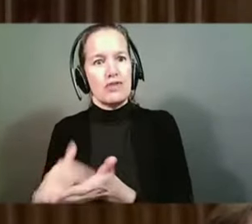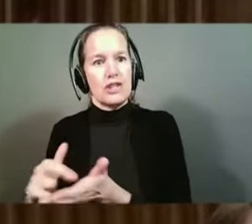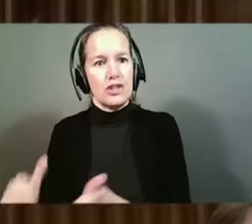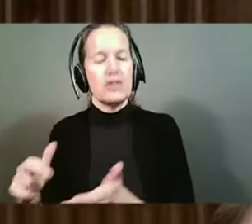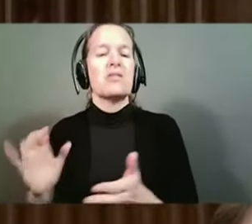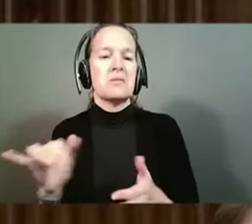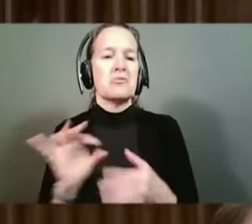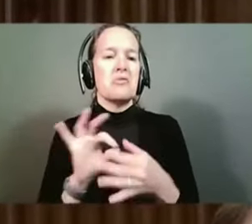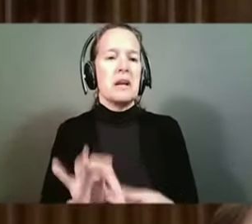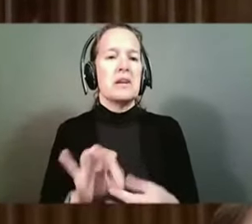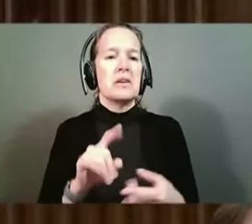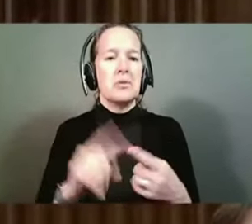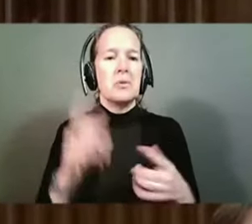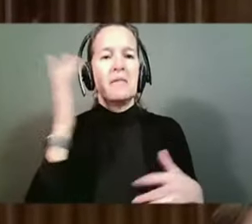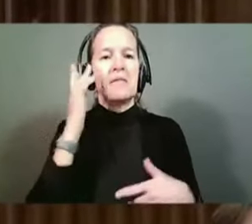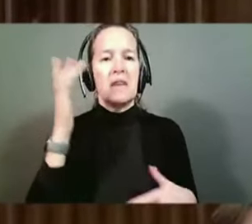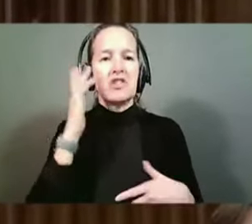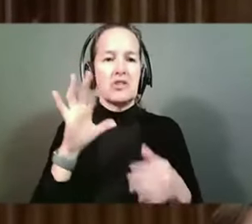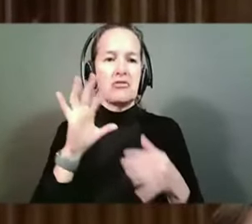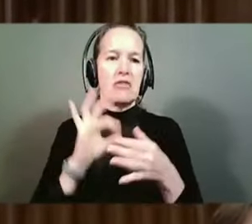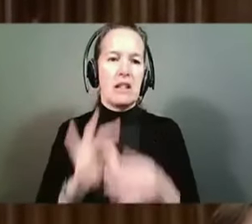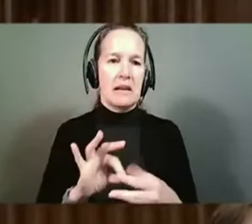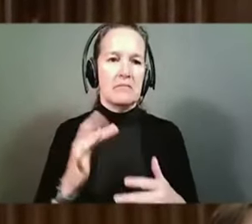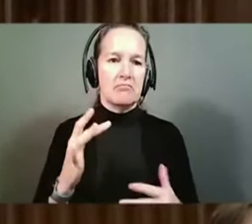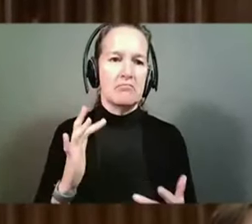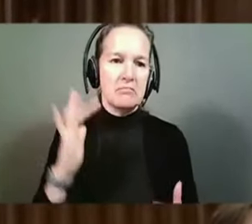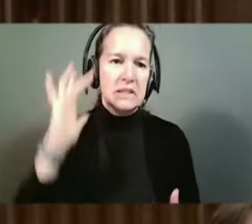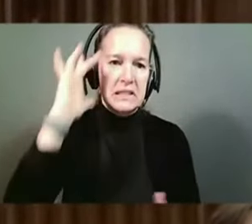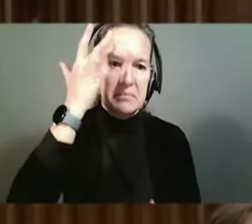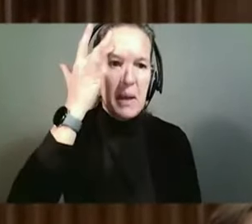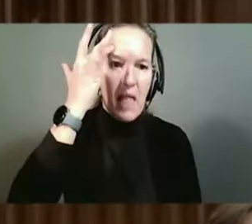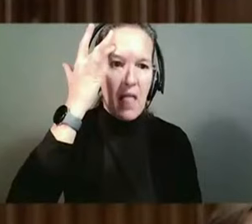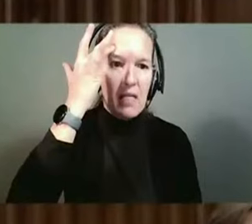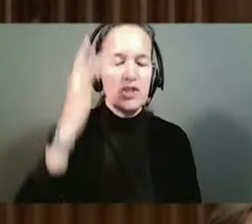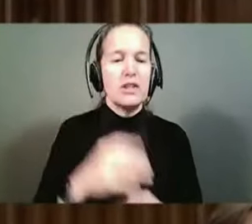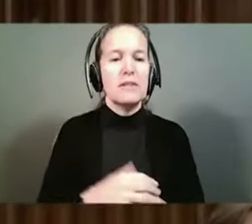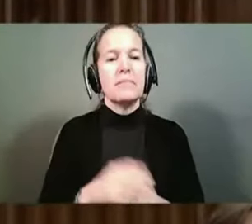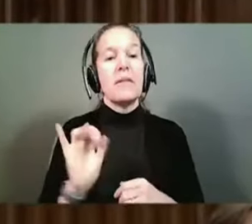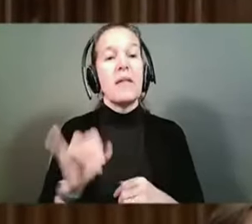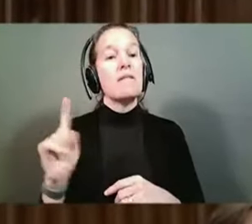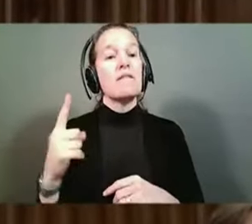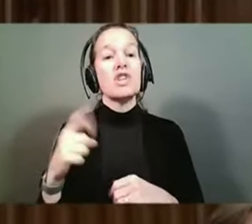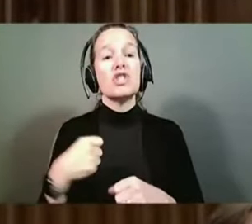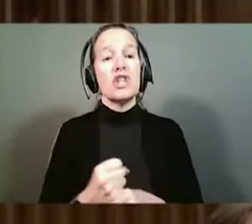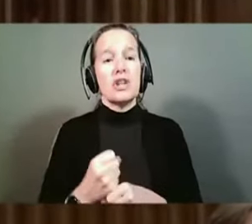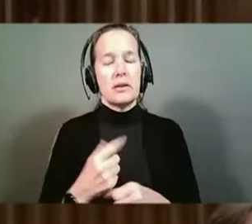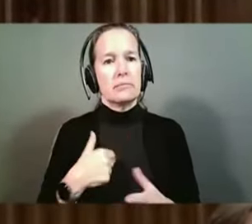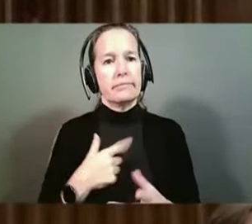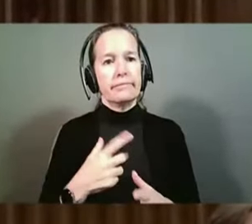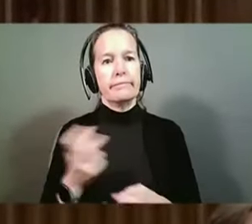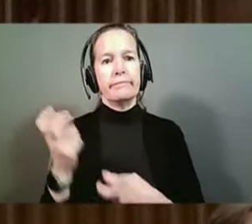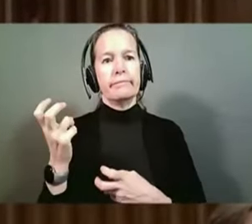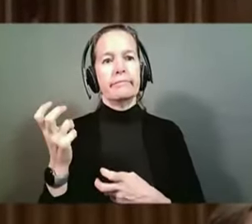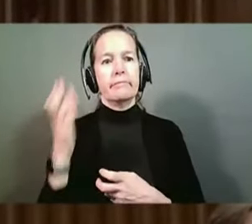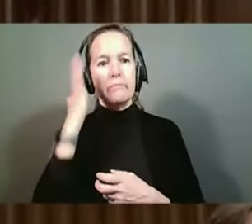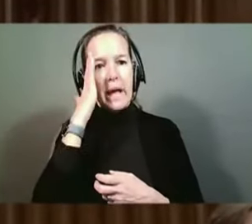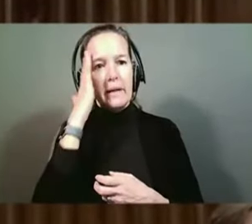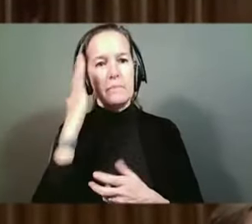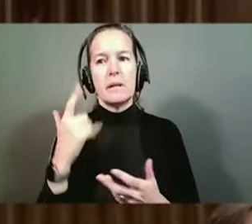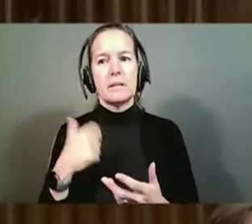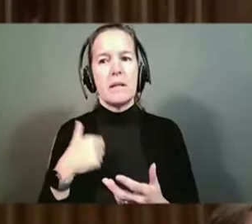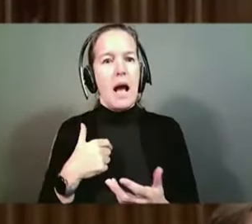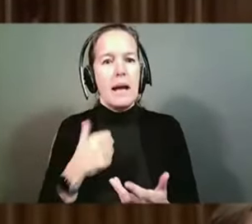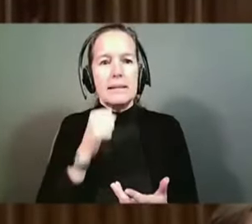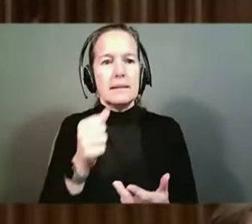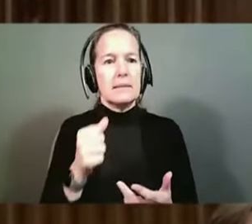infection-related pathology. I was left to fend for myself from bed that first year because I did not fit the profile of who was considered high